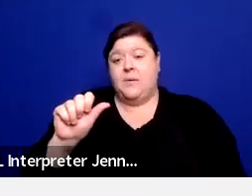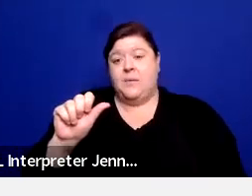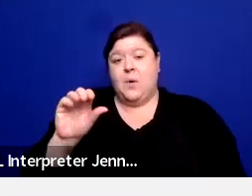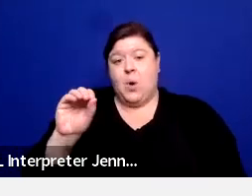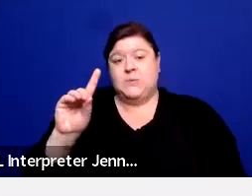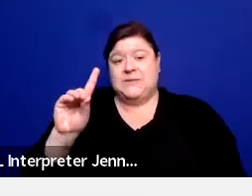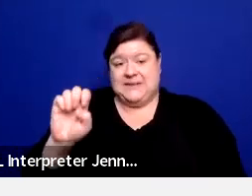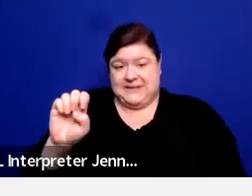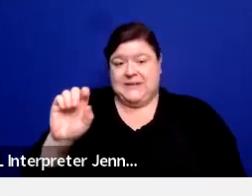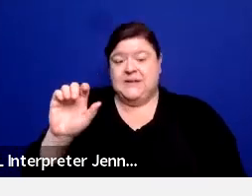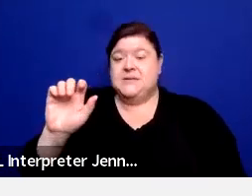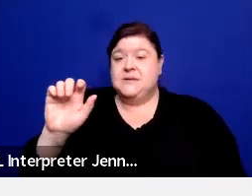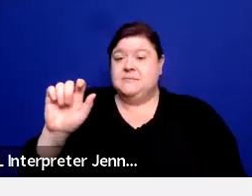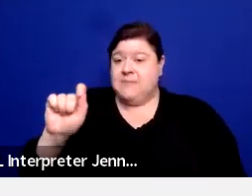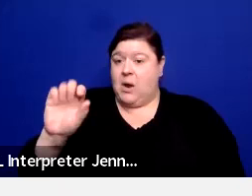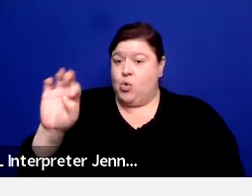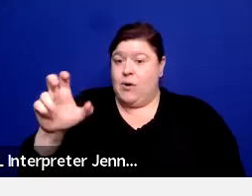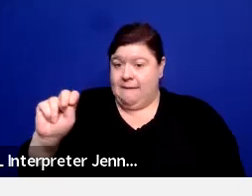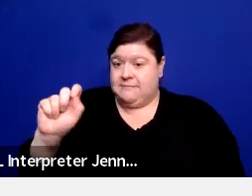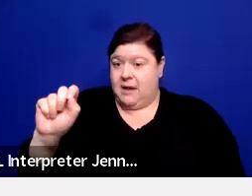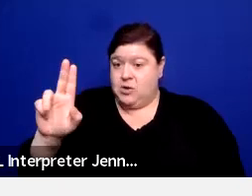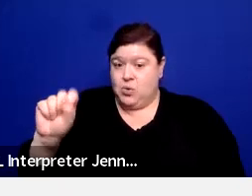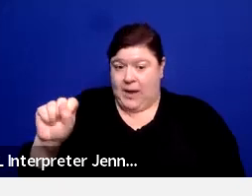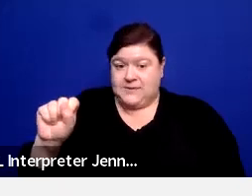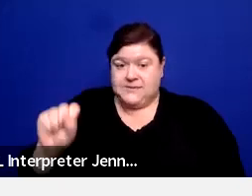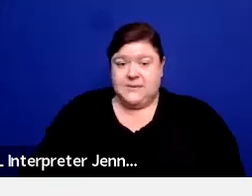providercontact@ode.oregon.us and we'll help you locate it.